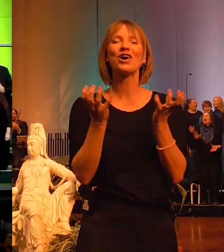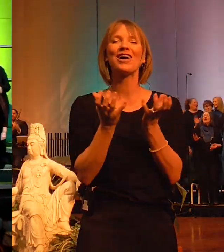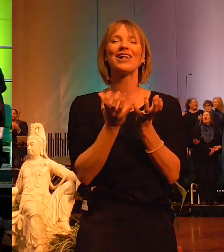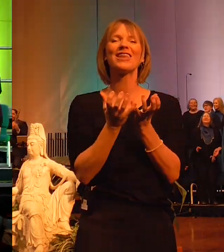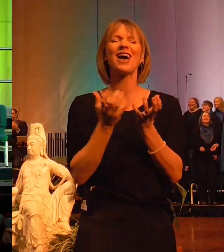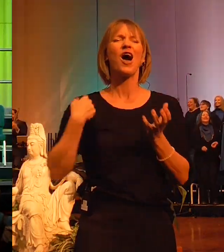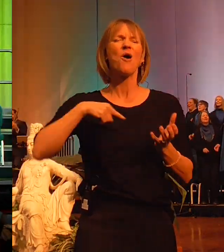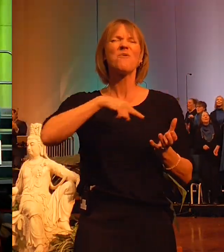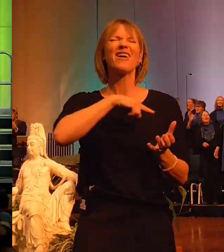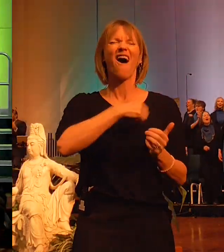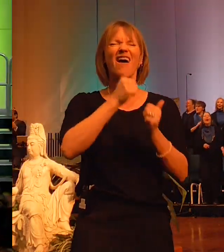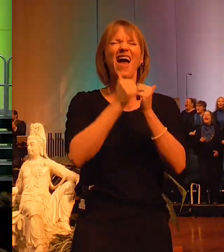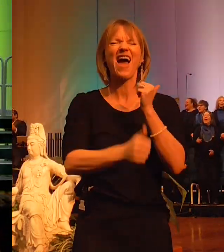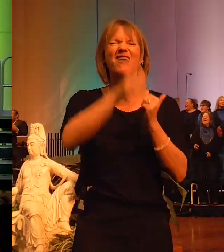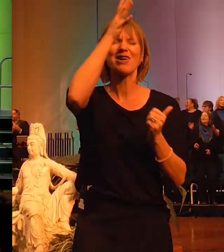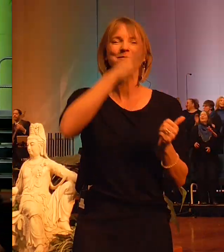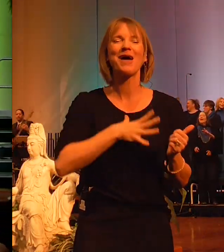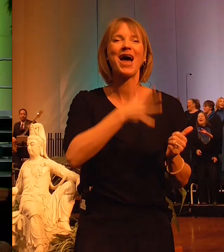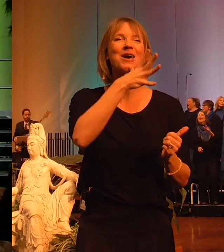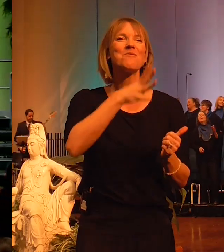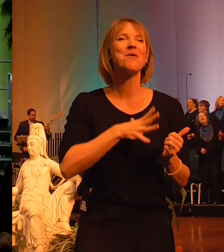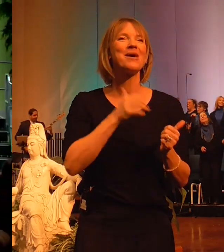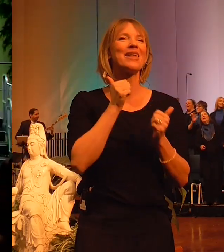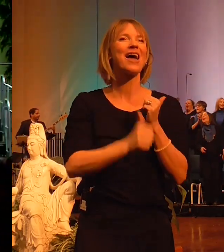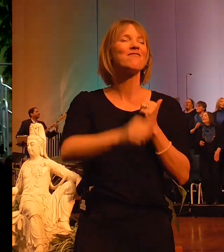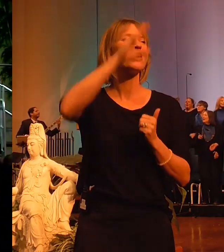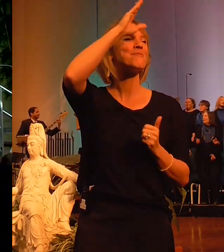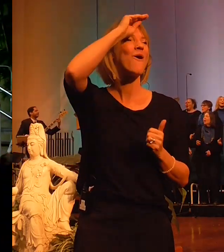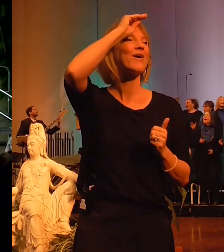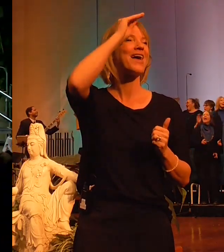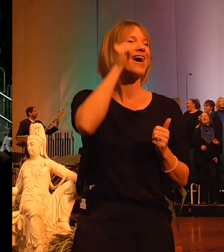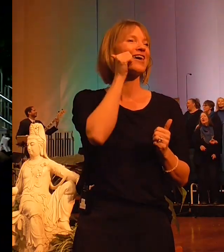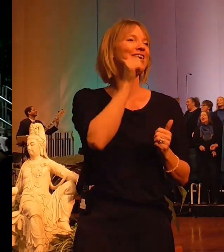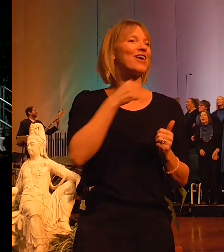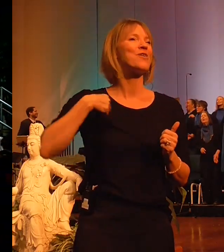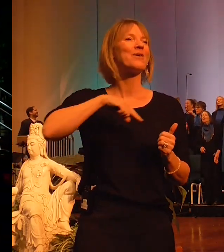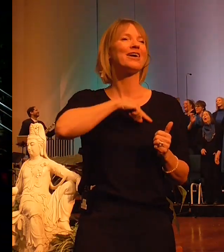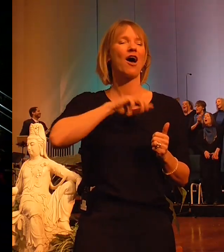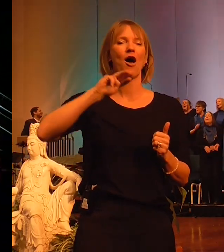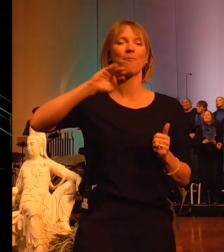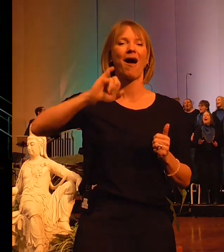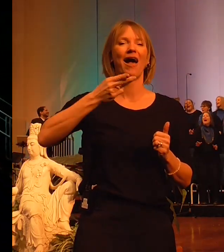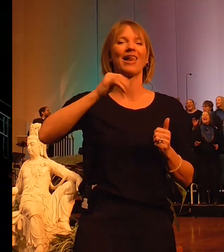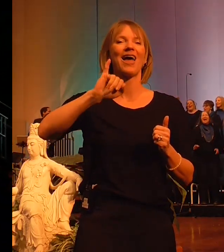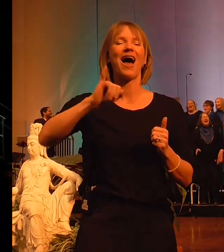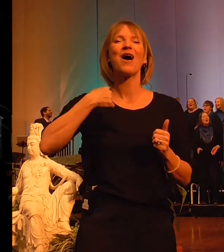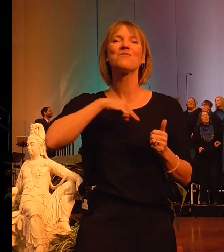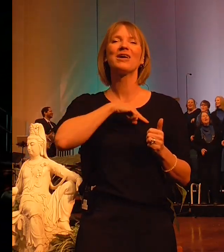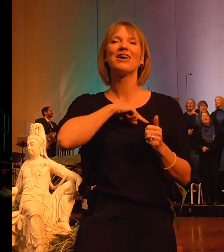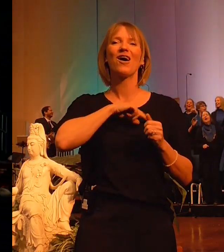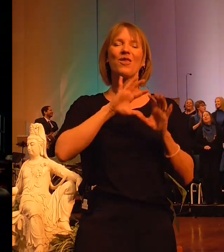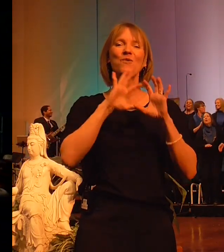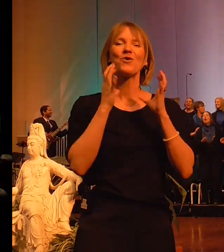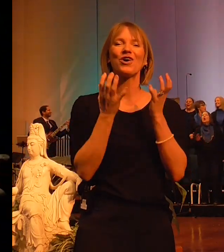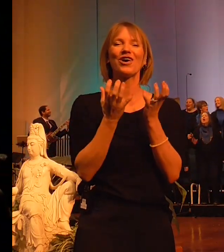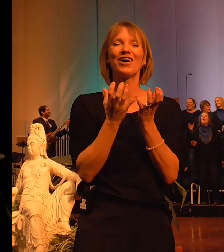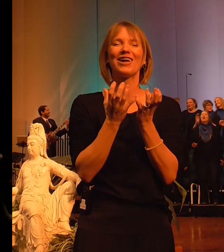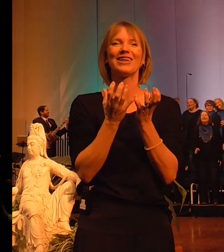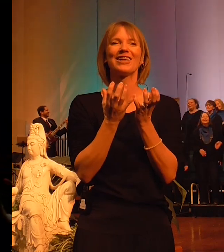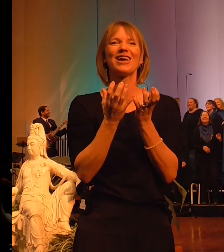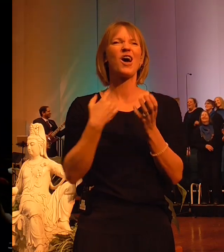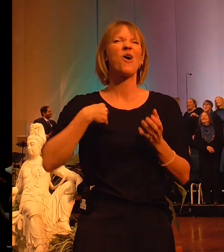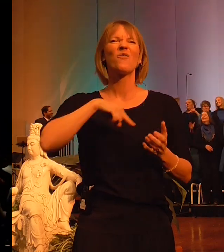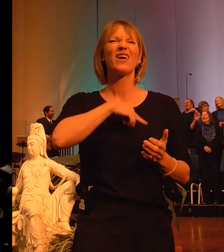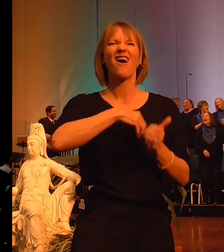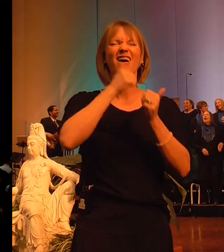the world. We are every man and woman, every boy and girl. We are Mile High, we are the